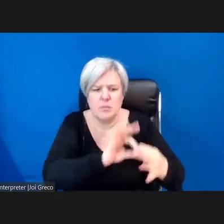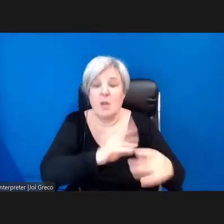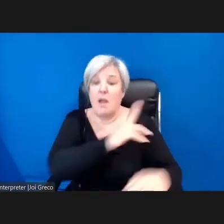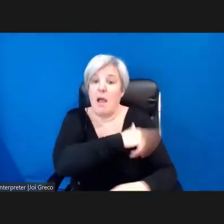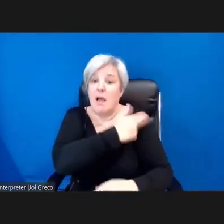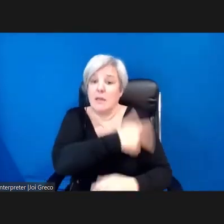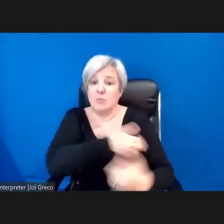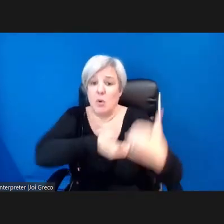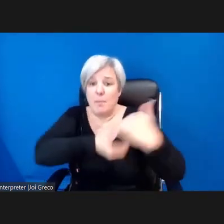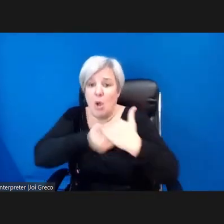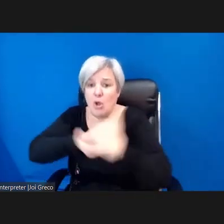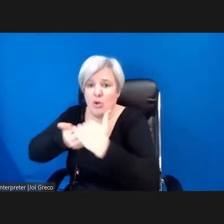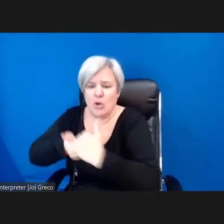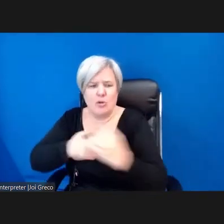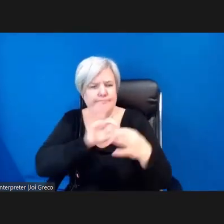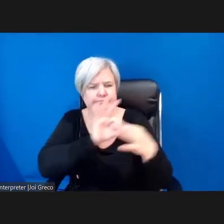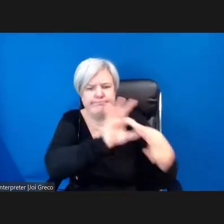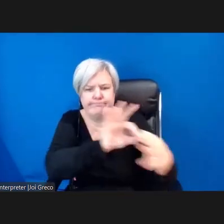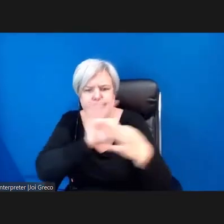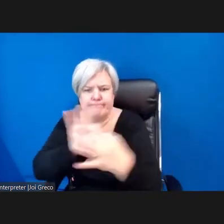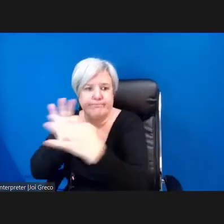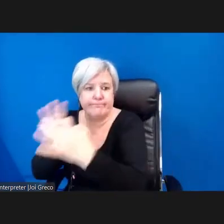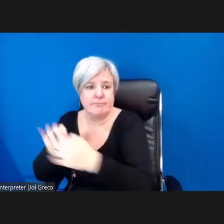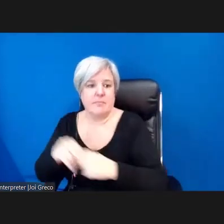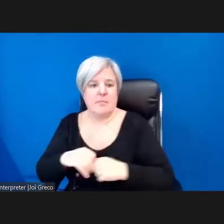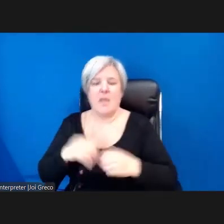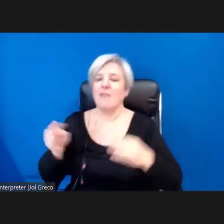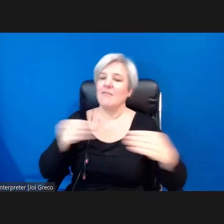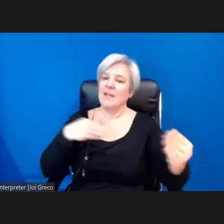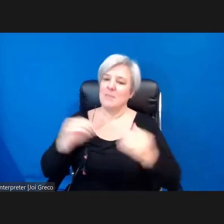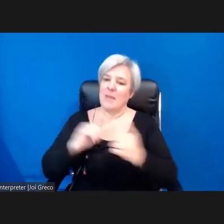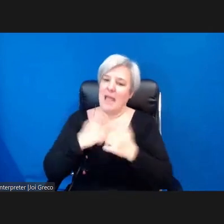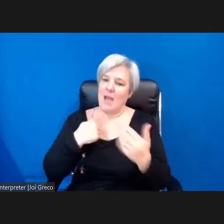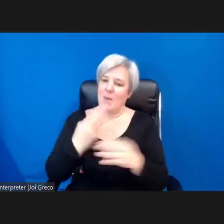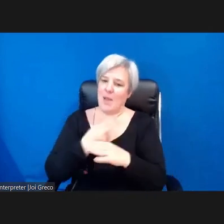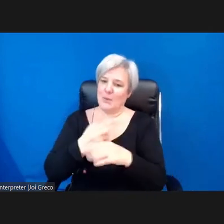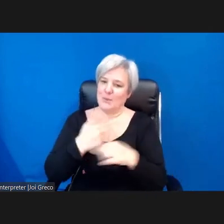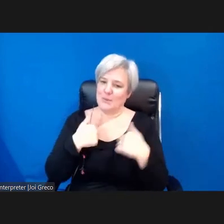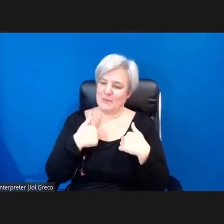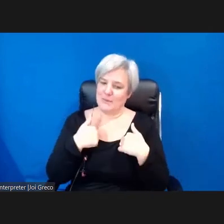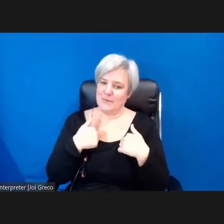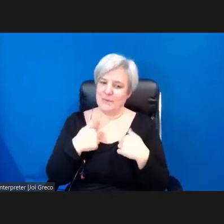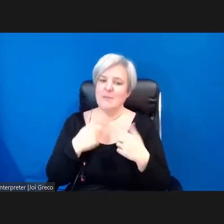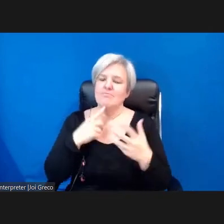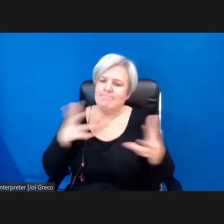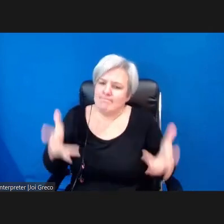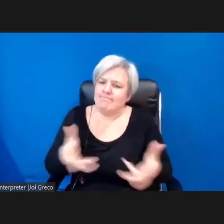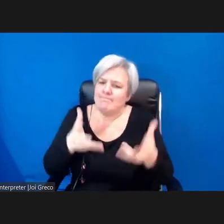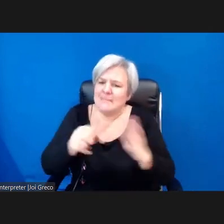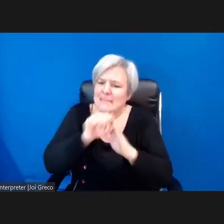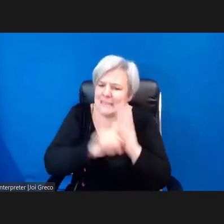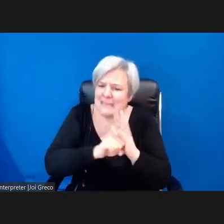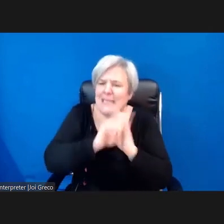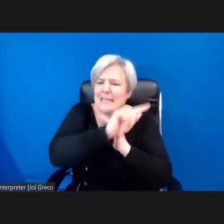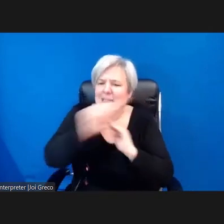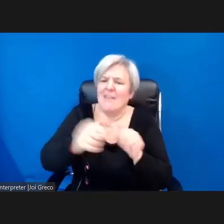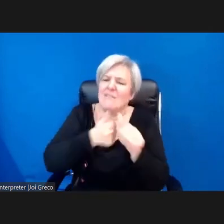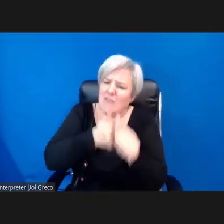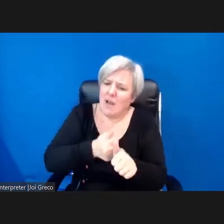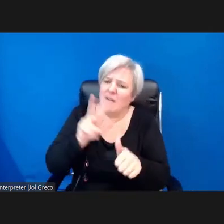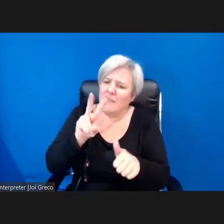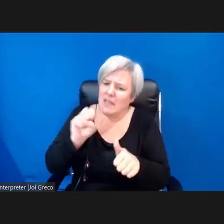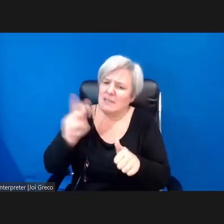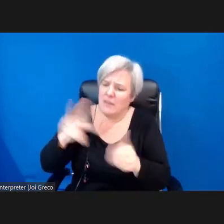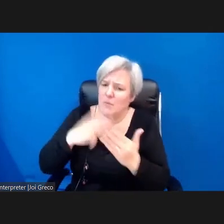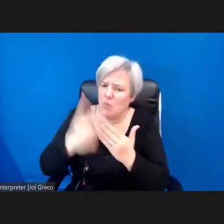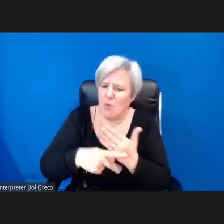partners, and flexibility in how you choose to use it. Although we encourage states to follow the VSV program in